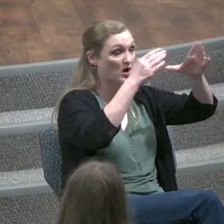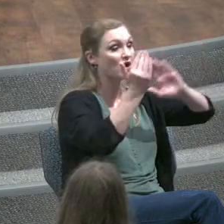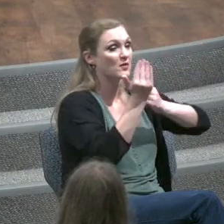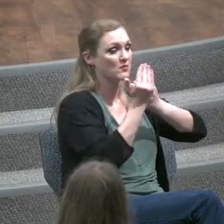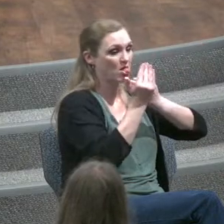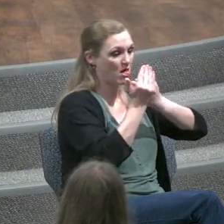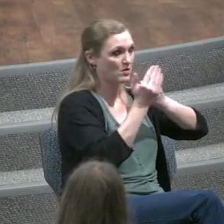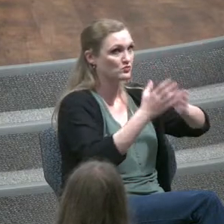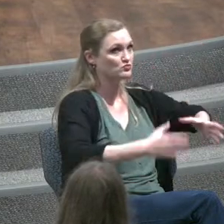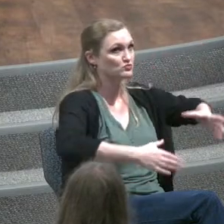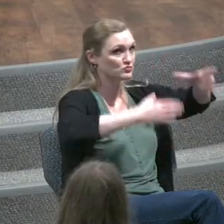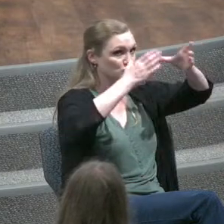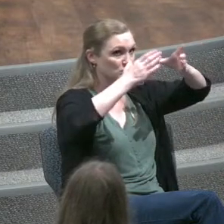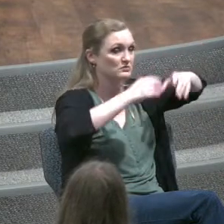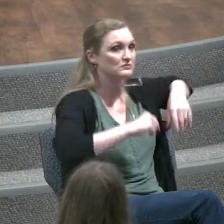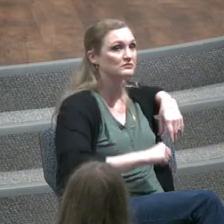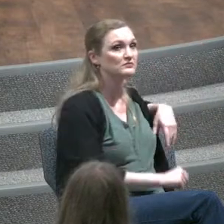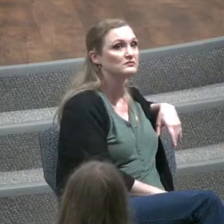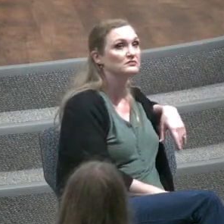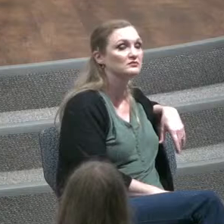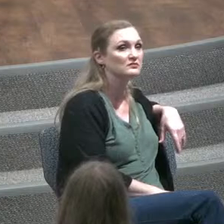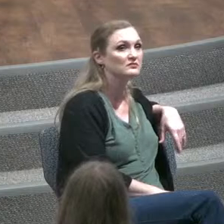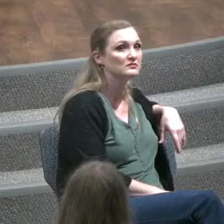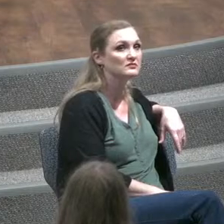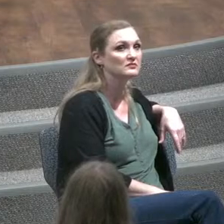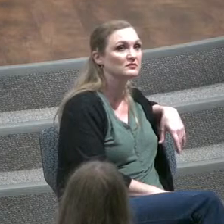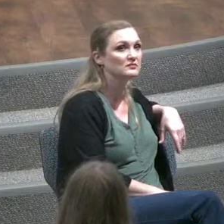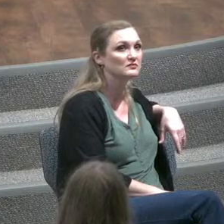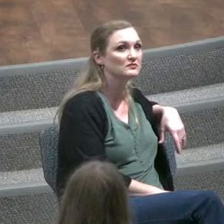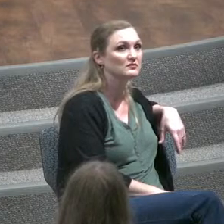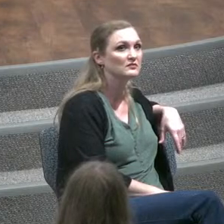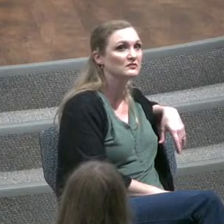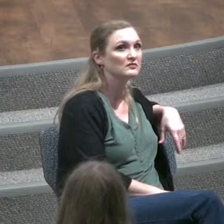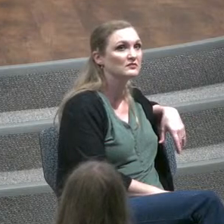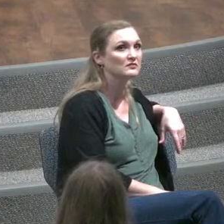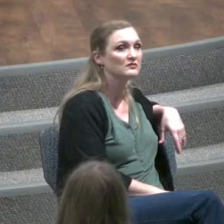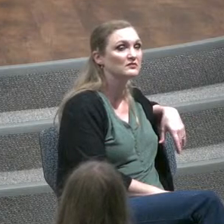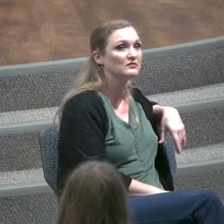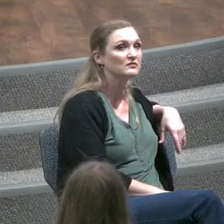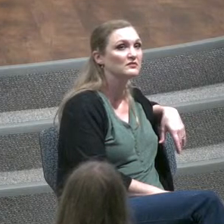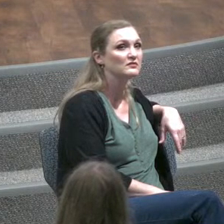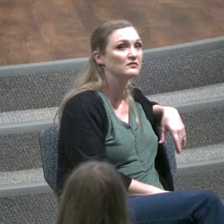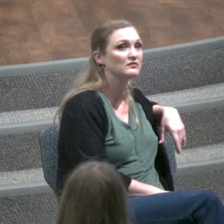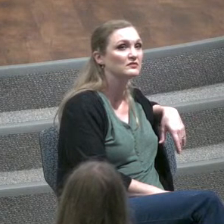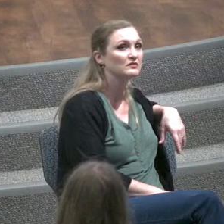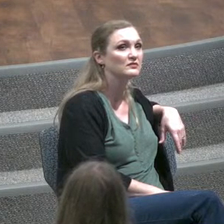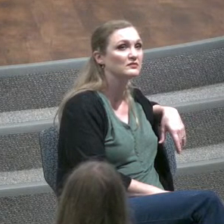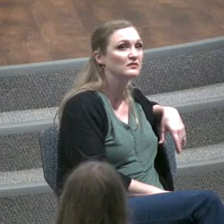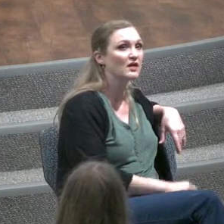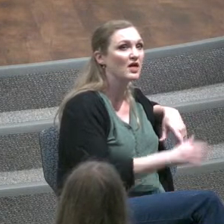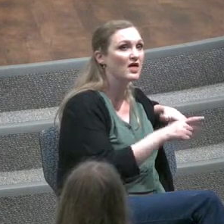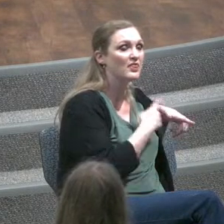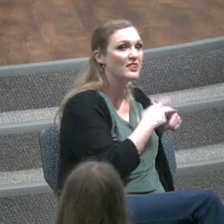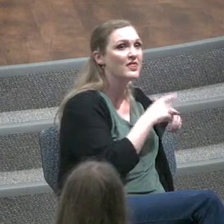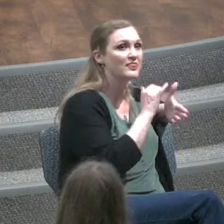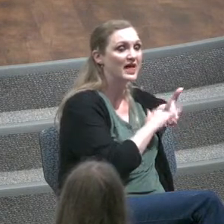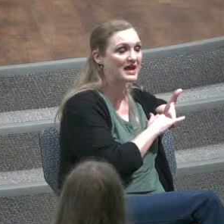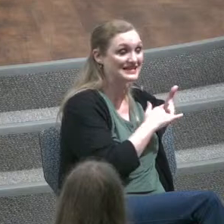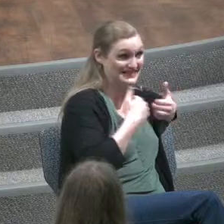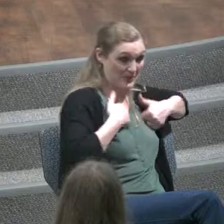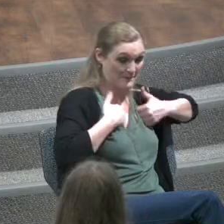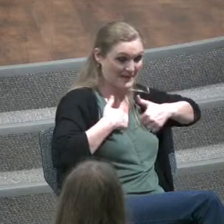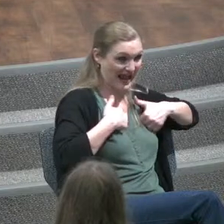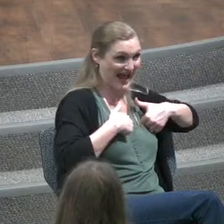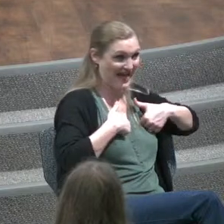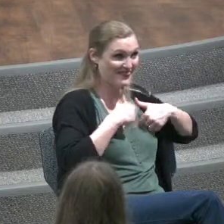up close, or closer. If I was too close, I wouldn't have gotten the whole tower in the picture. And then this is